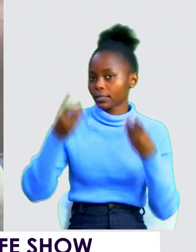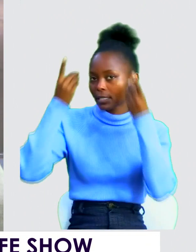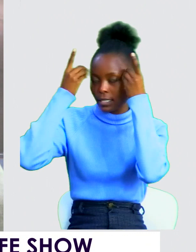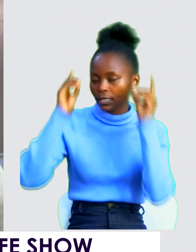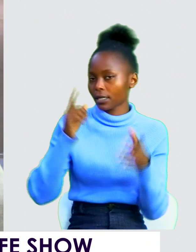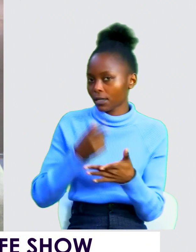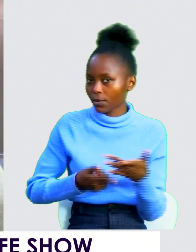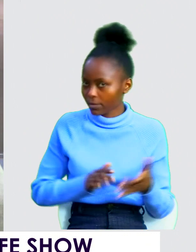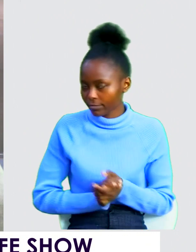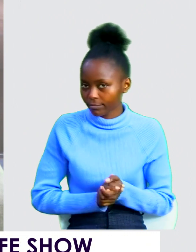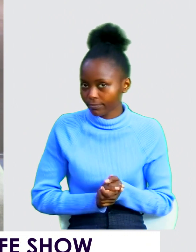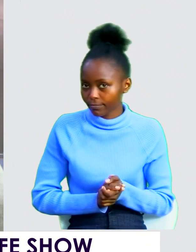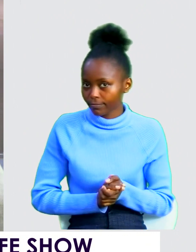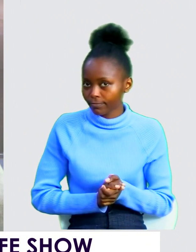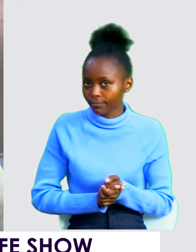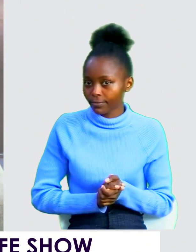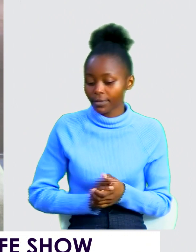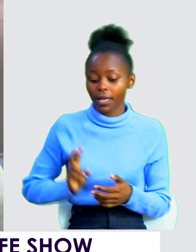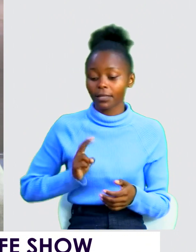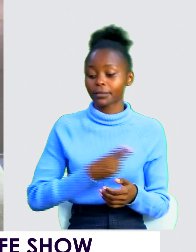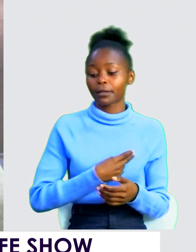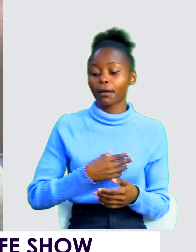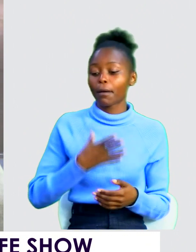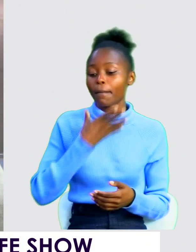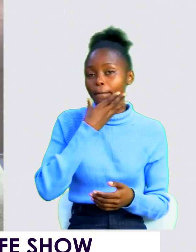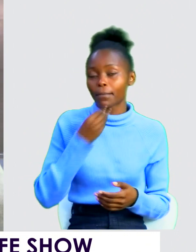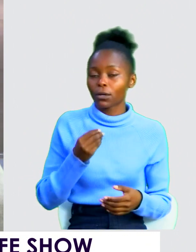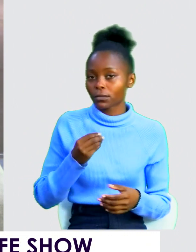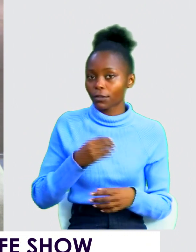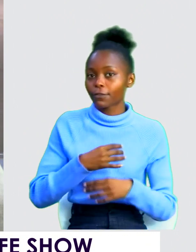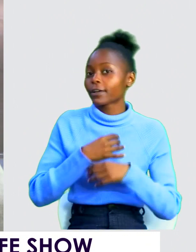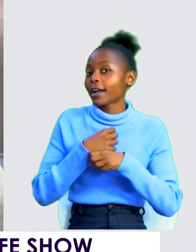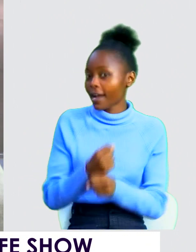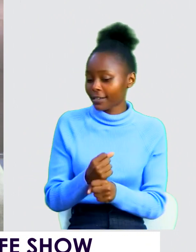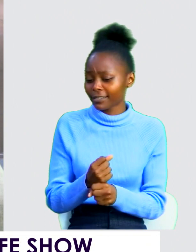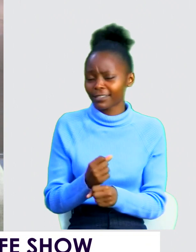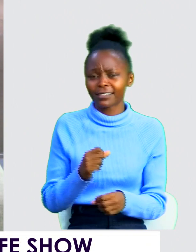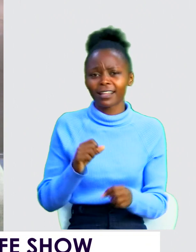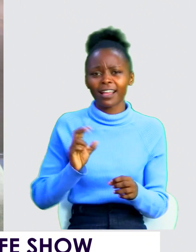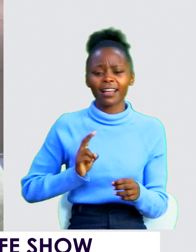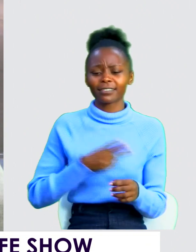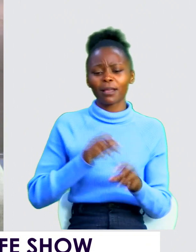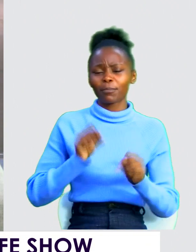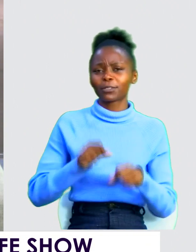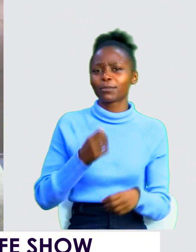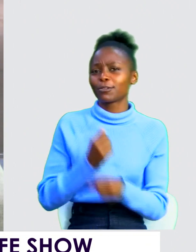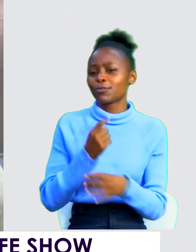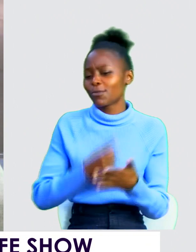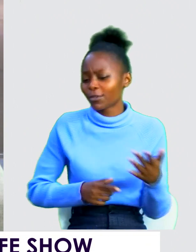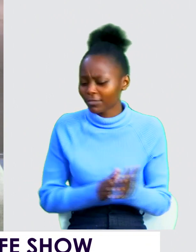we do? We are boys of courage. What can we do to come out of this